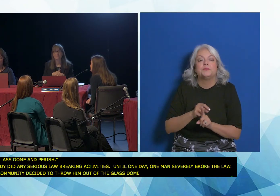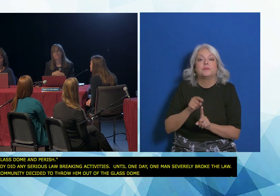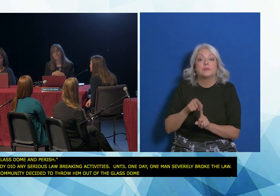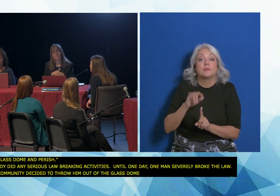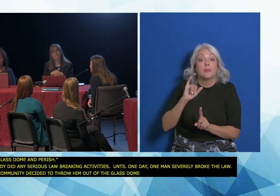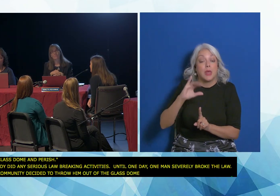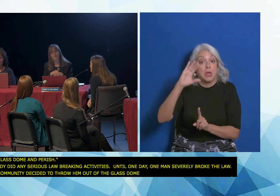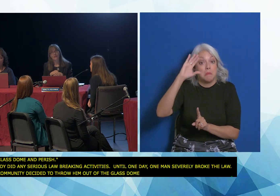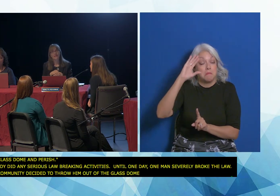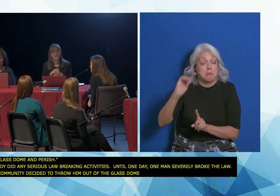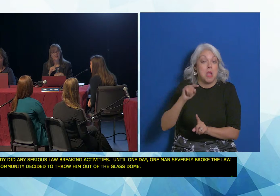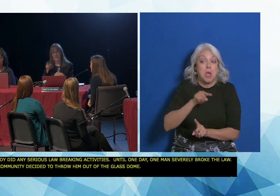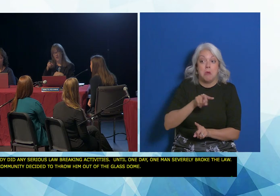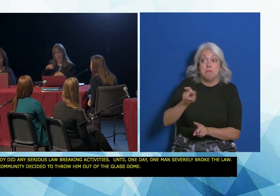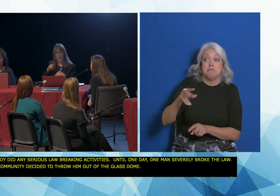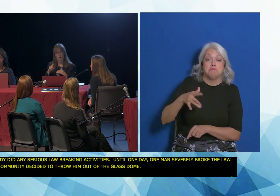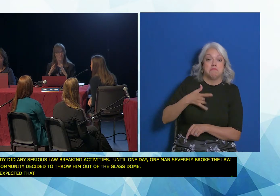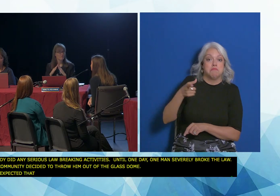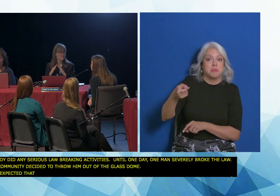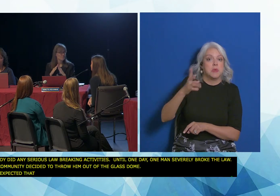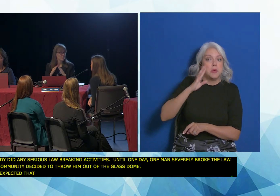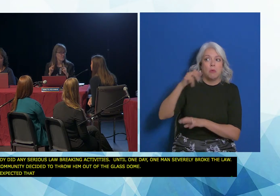They expected that man to die.